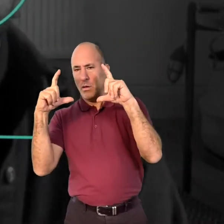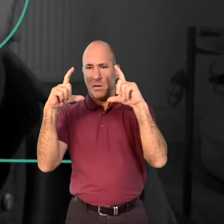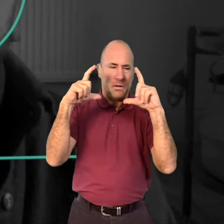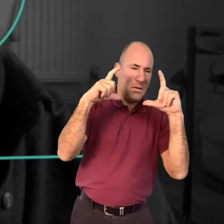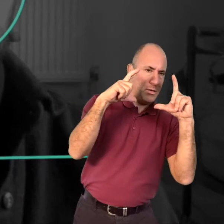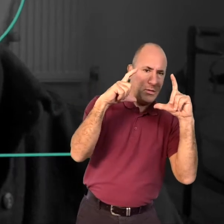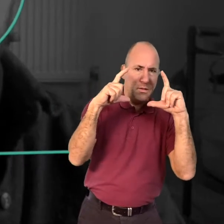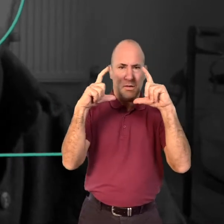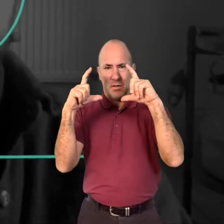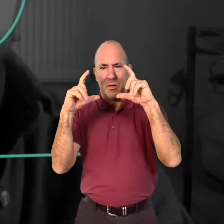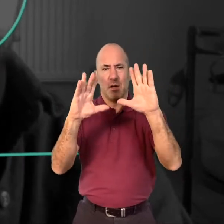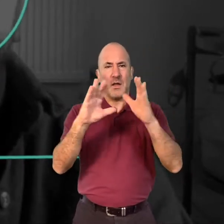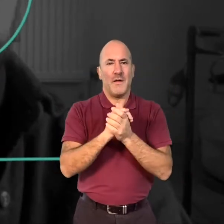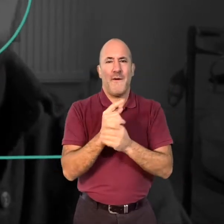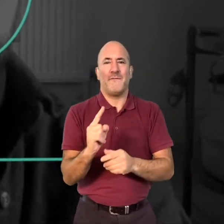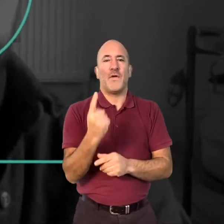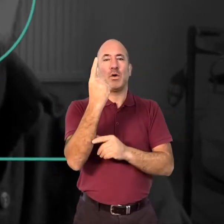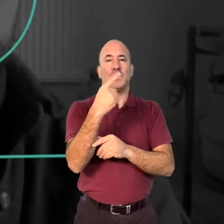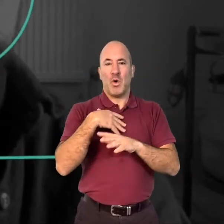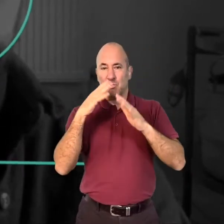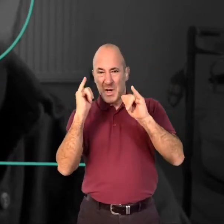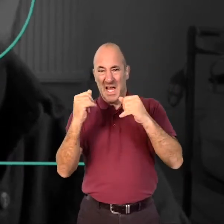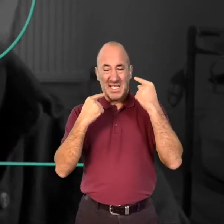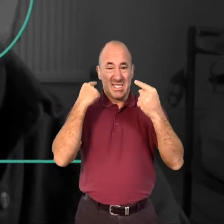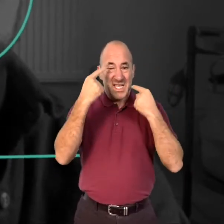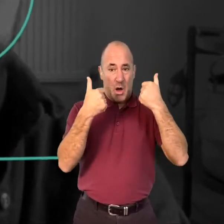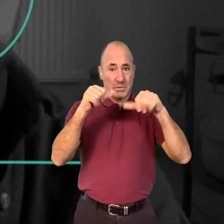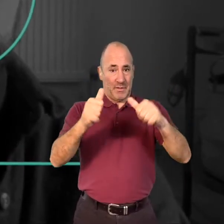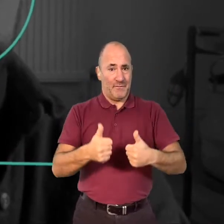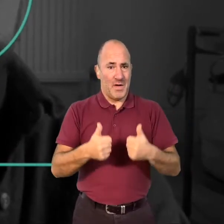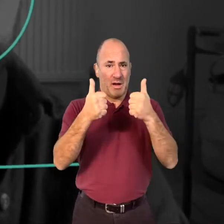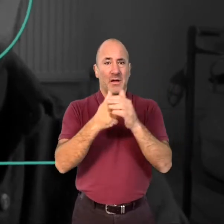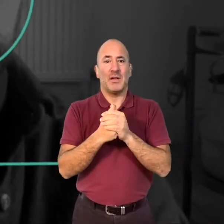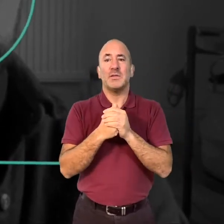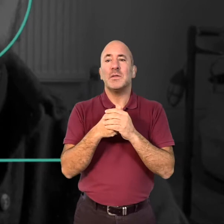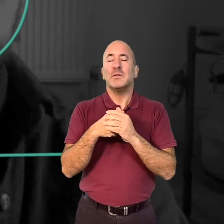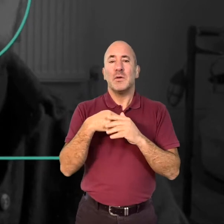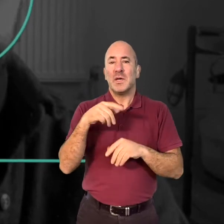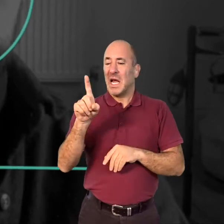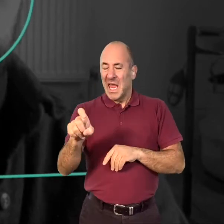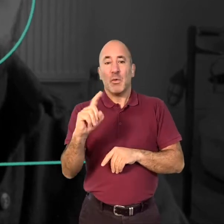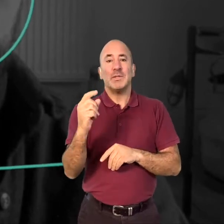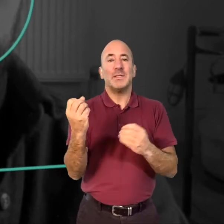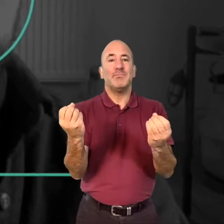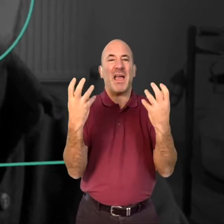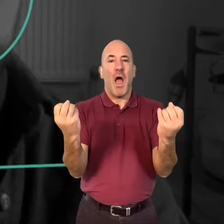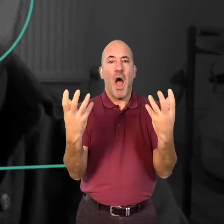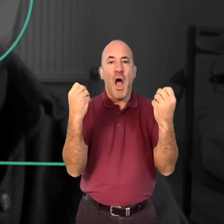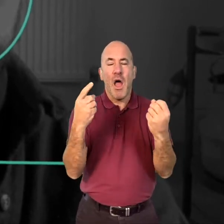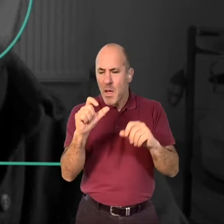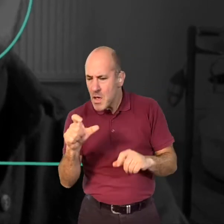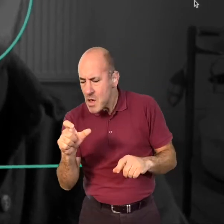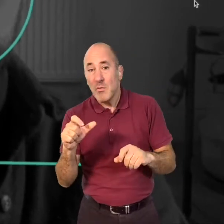around. Now what we want to do is first we want to make sure that the sound can come through, so I'm going to click on this speaker if it's not already, and it